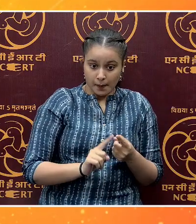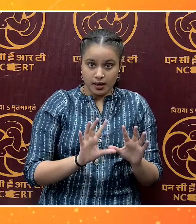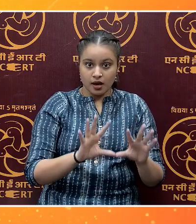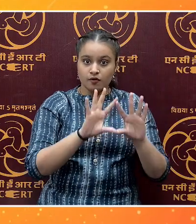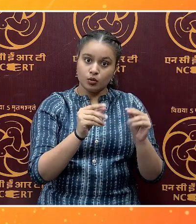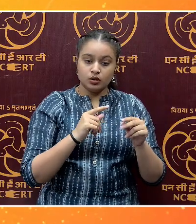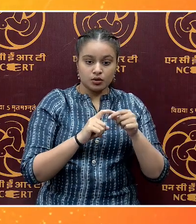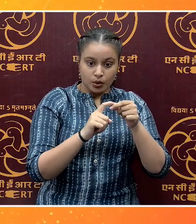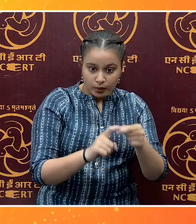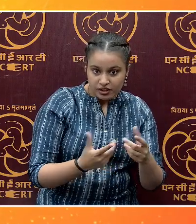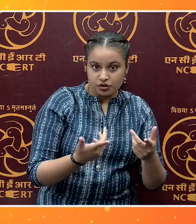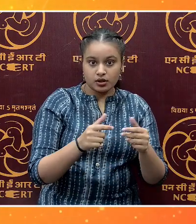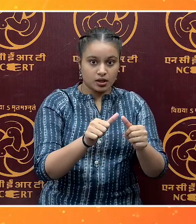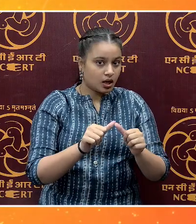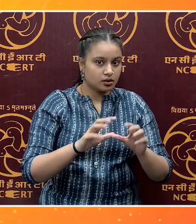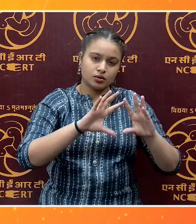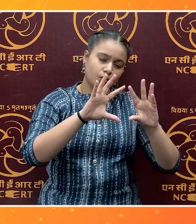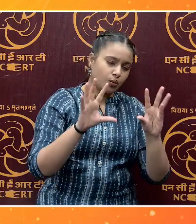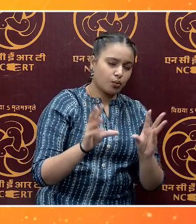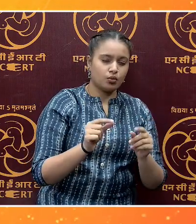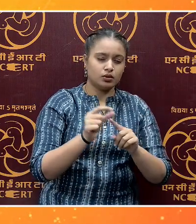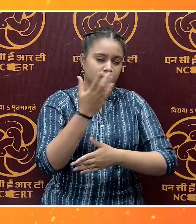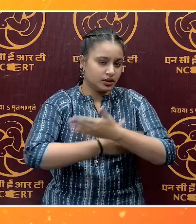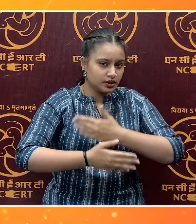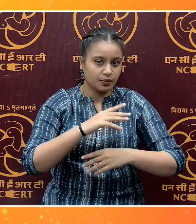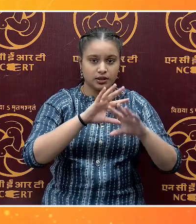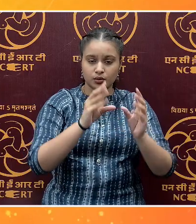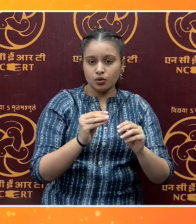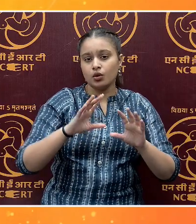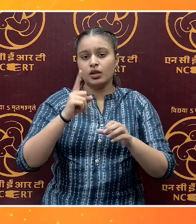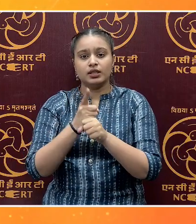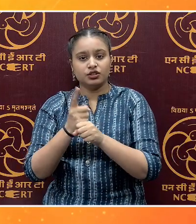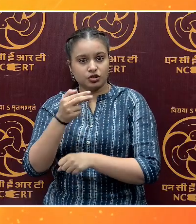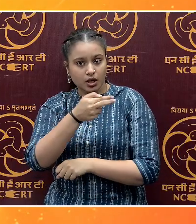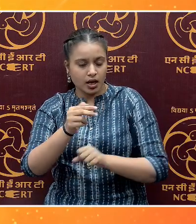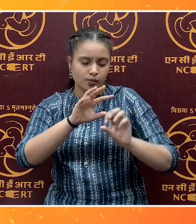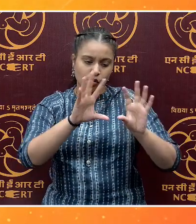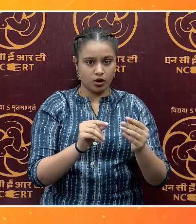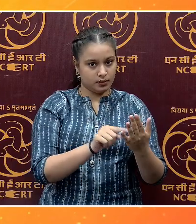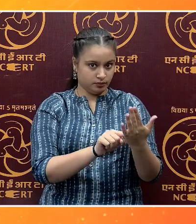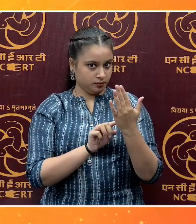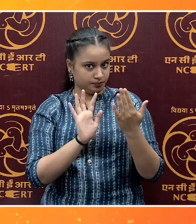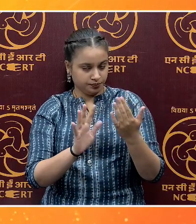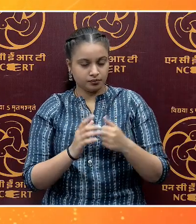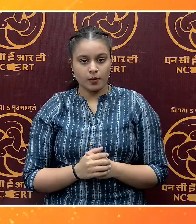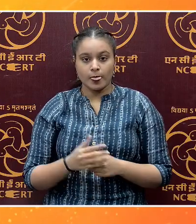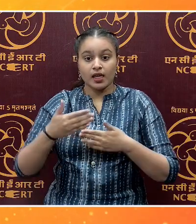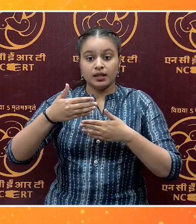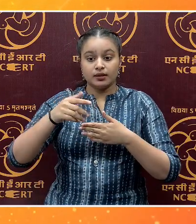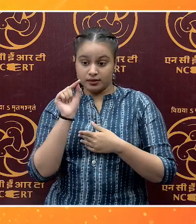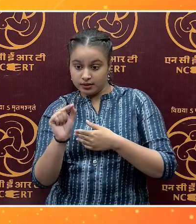all questions the teacher had been taken. I can see the disability suspected. I can see the teacher's name who had performed the part 1 screening. I will click on